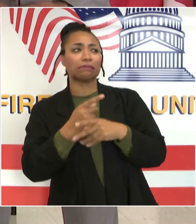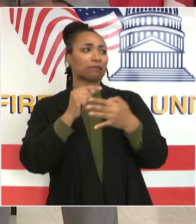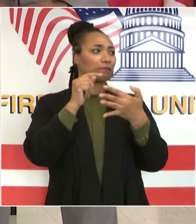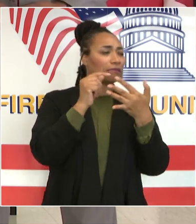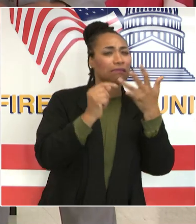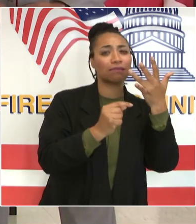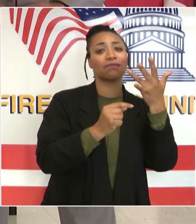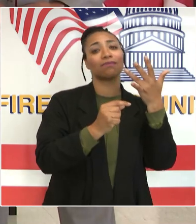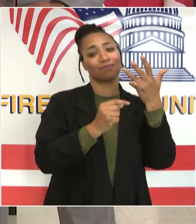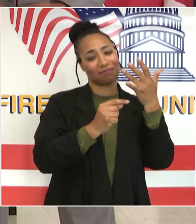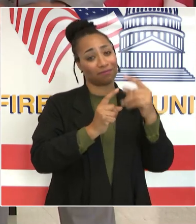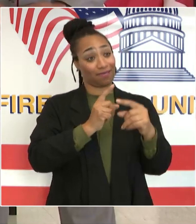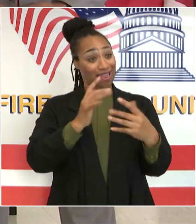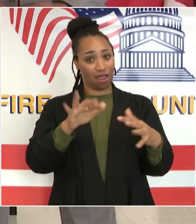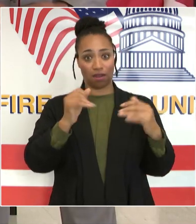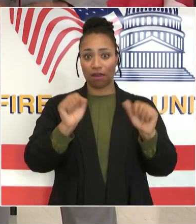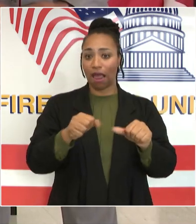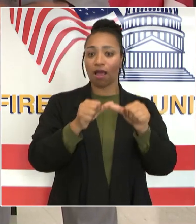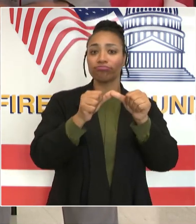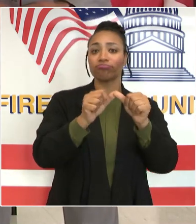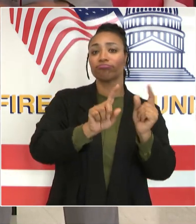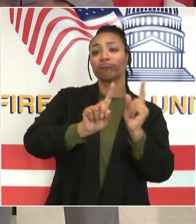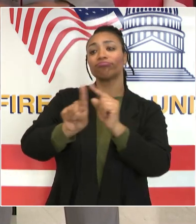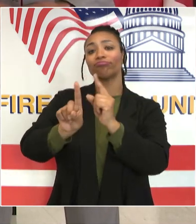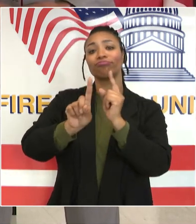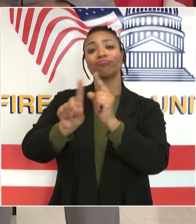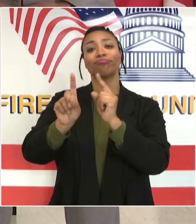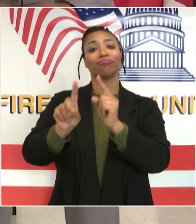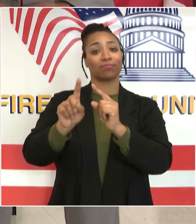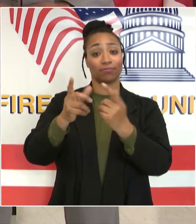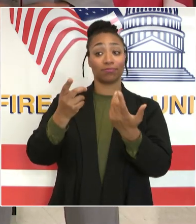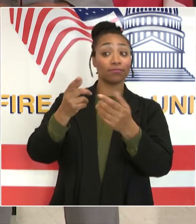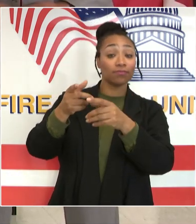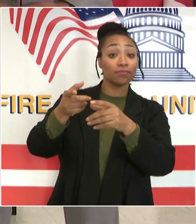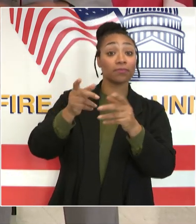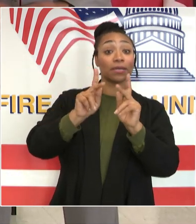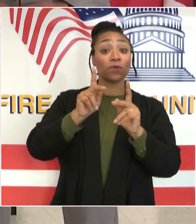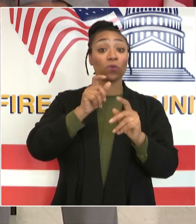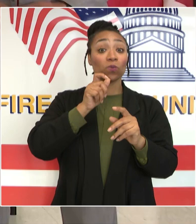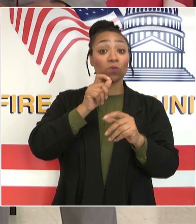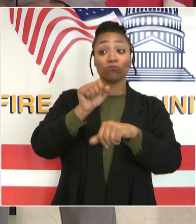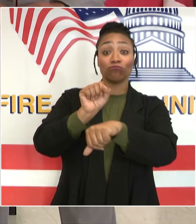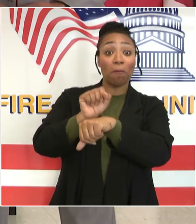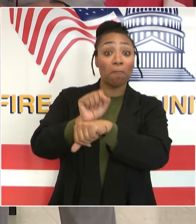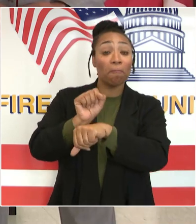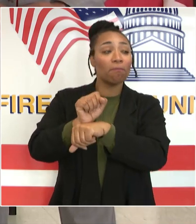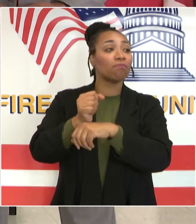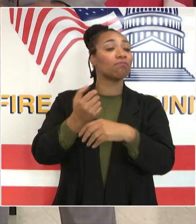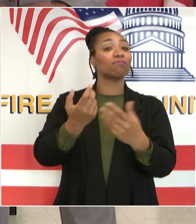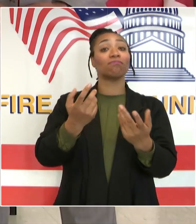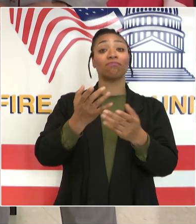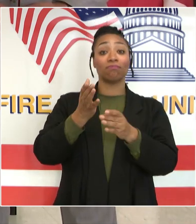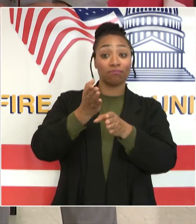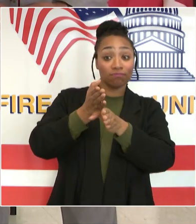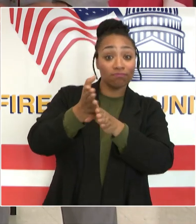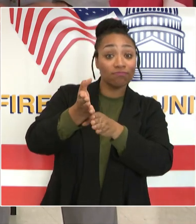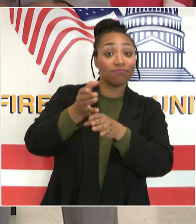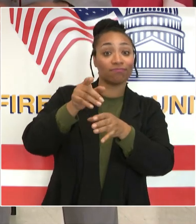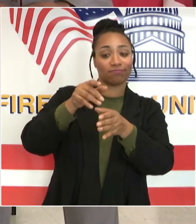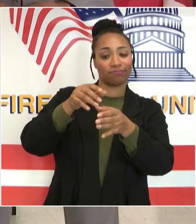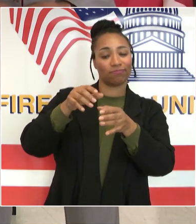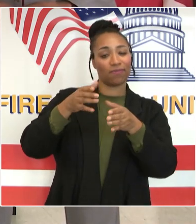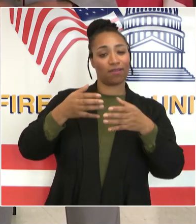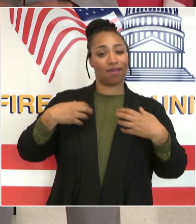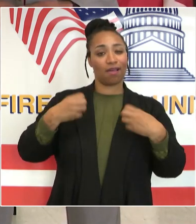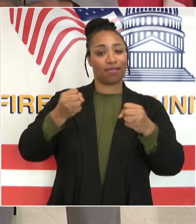get good paying jobs in the healthcare industry. And I know we have great